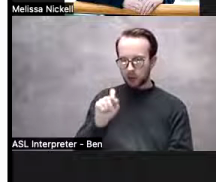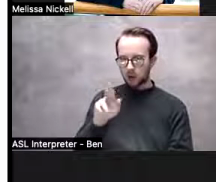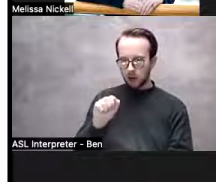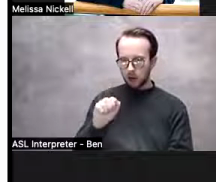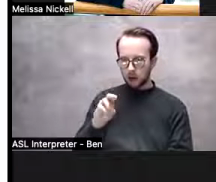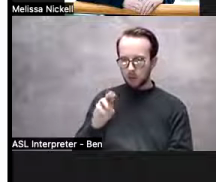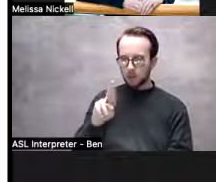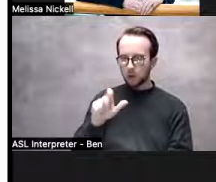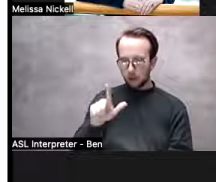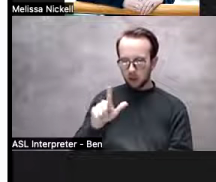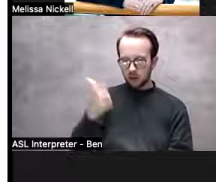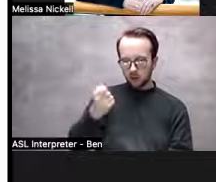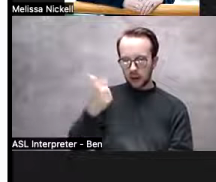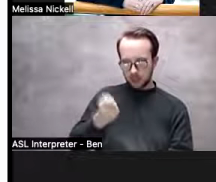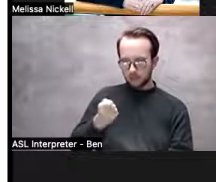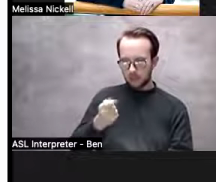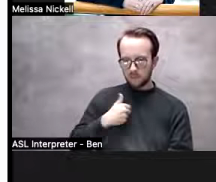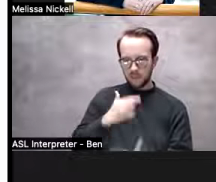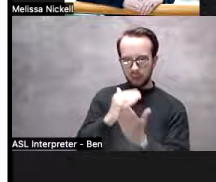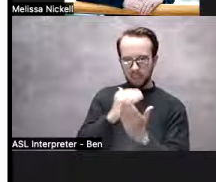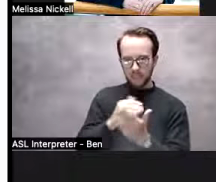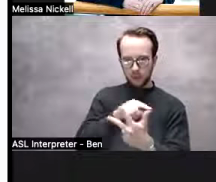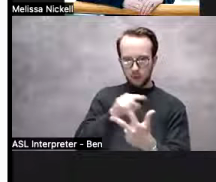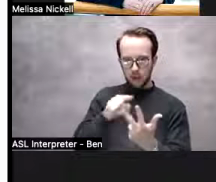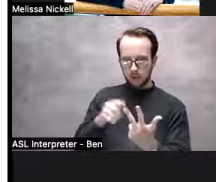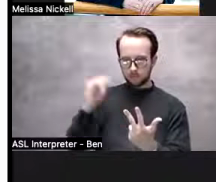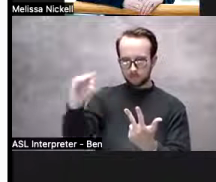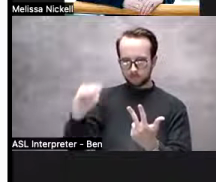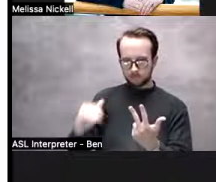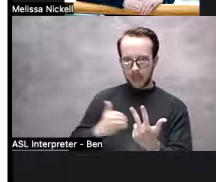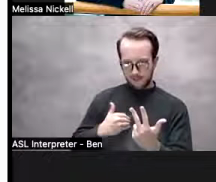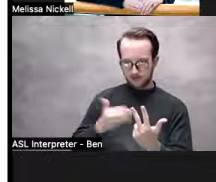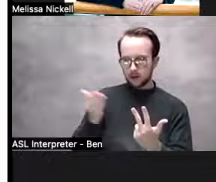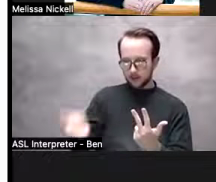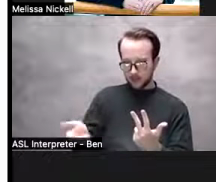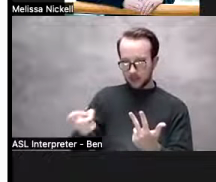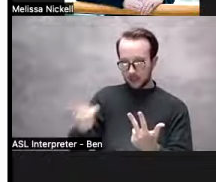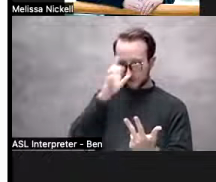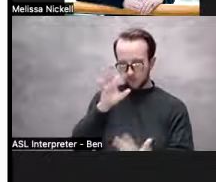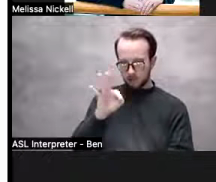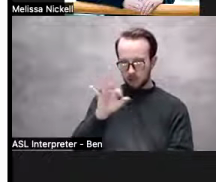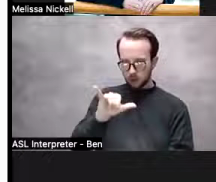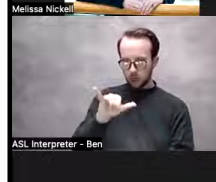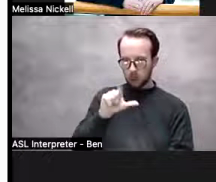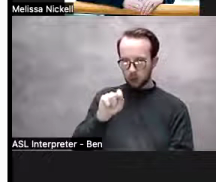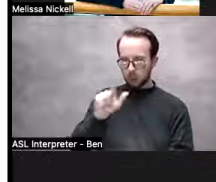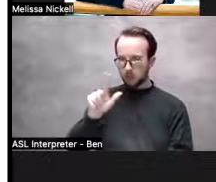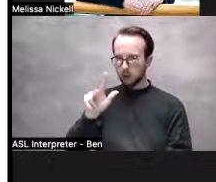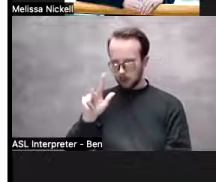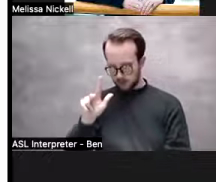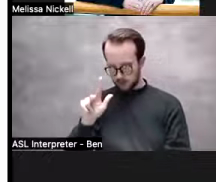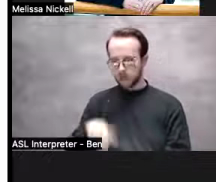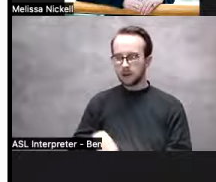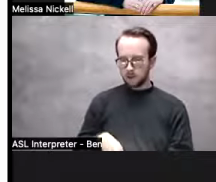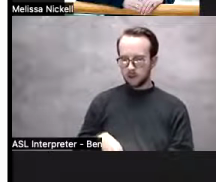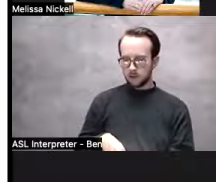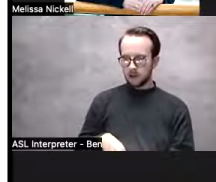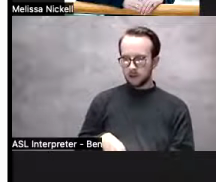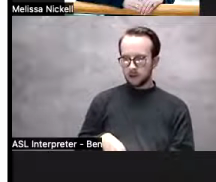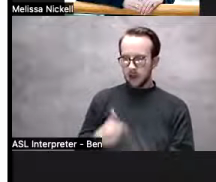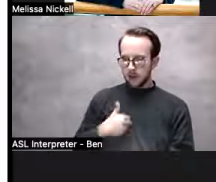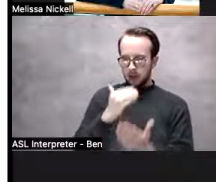of them here. And what I've done here is and this is for fiscal year 2023. So I've listed